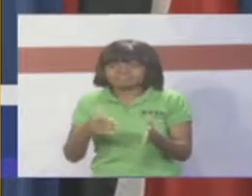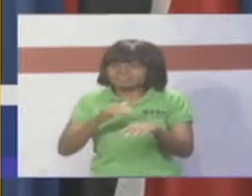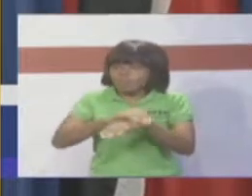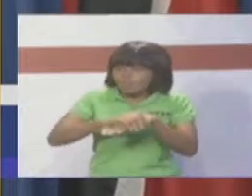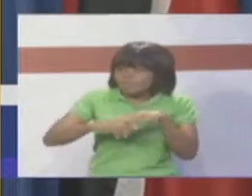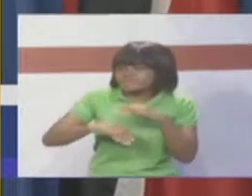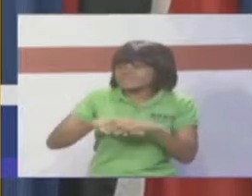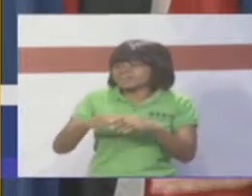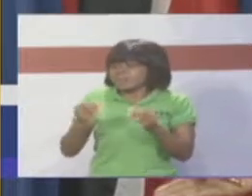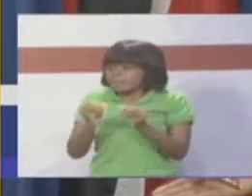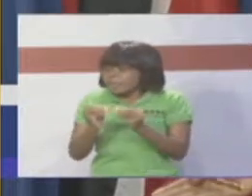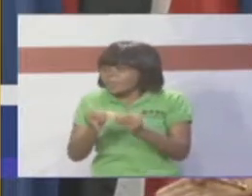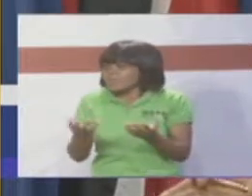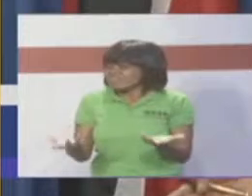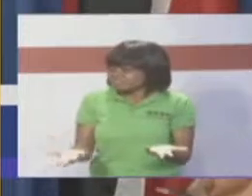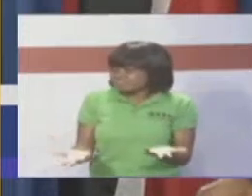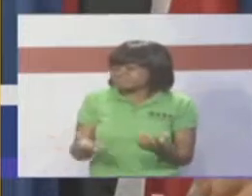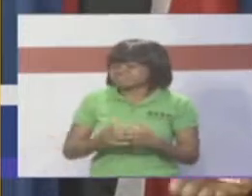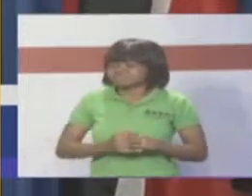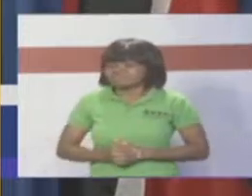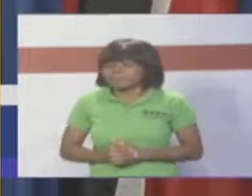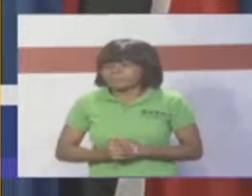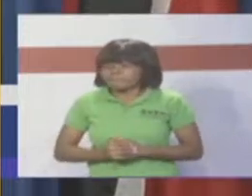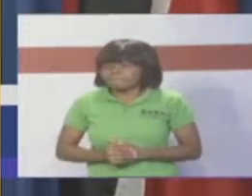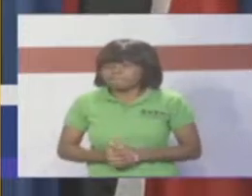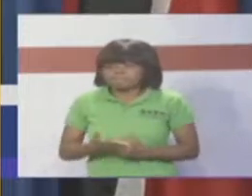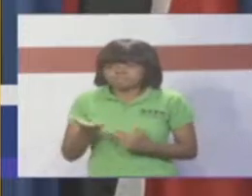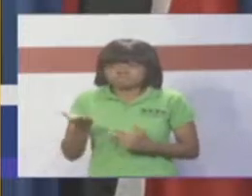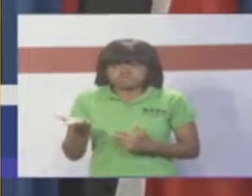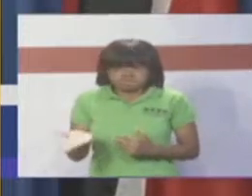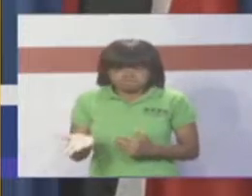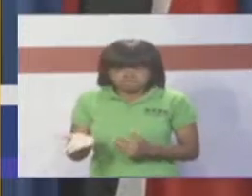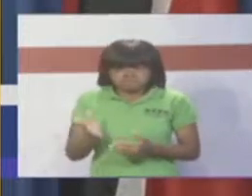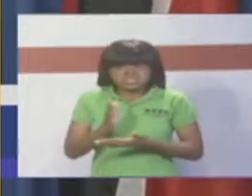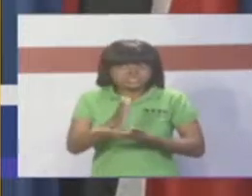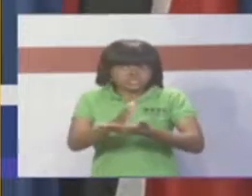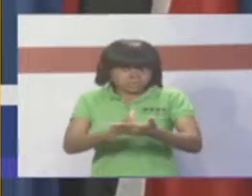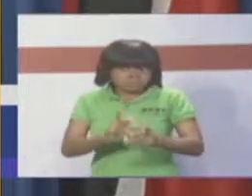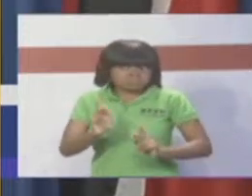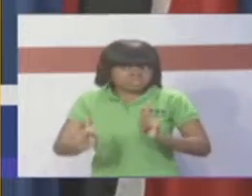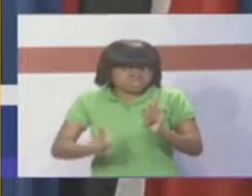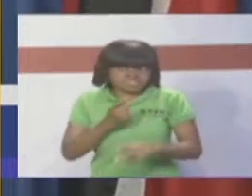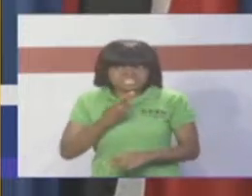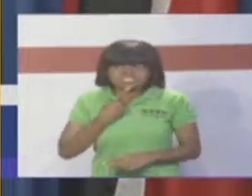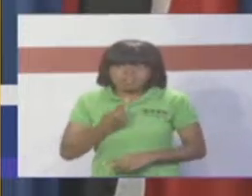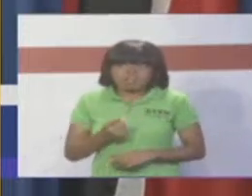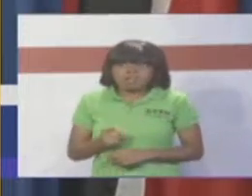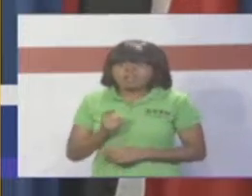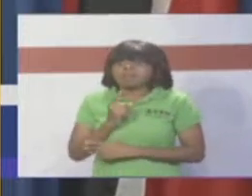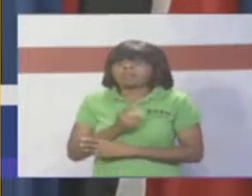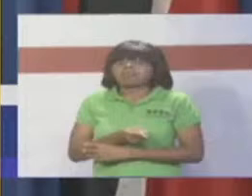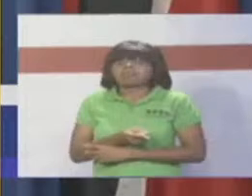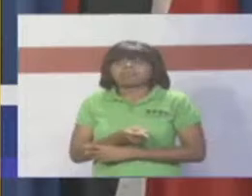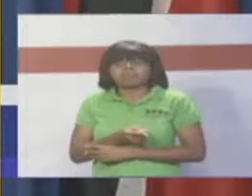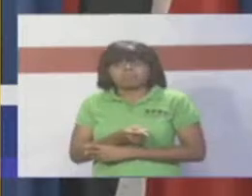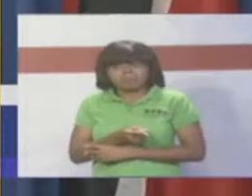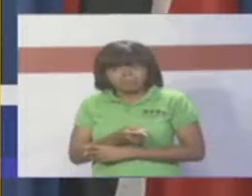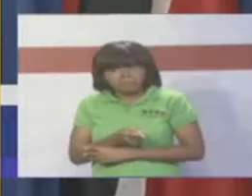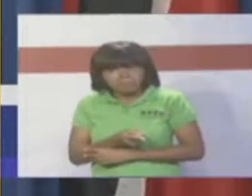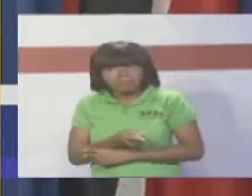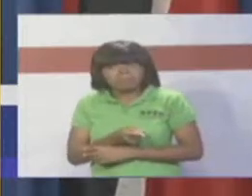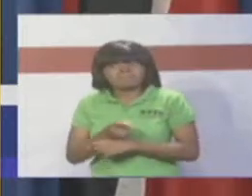Of course, you could point to situations of high vaccination and there's an outbreak. Yes, outbreaks are